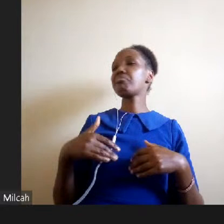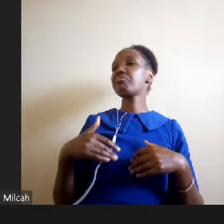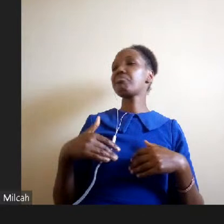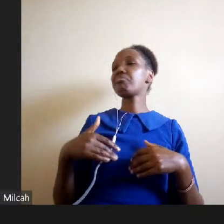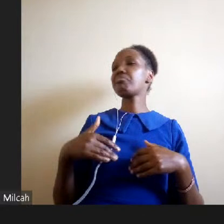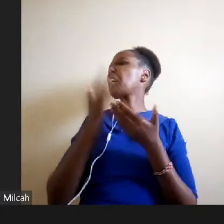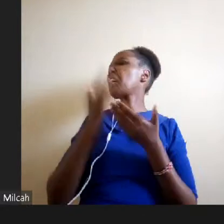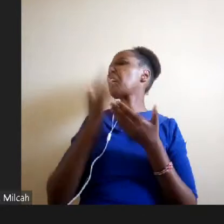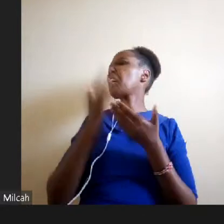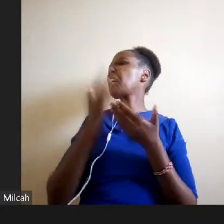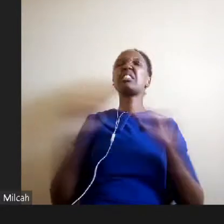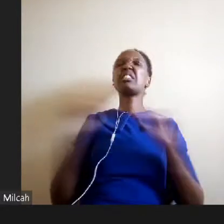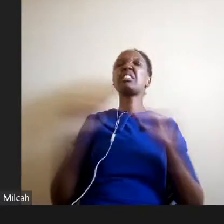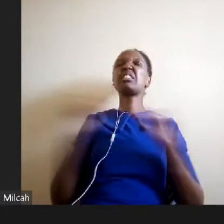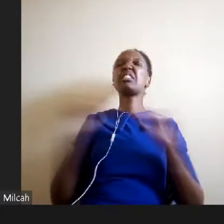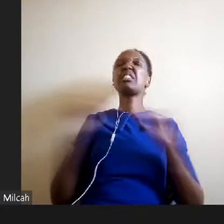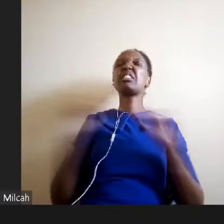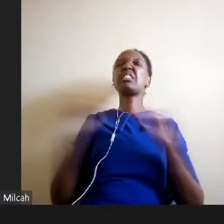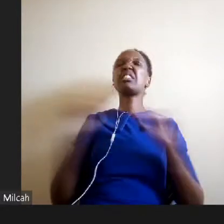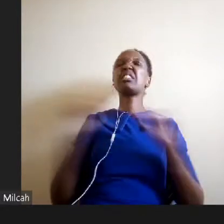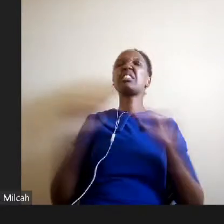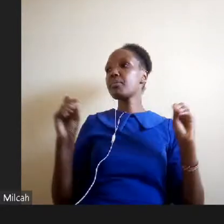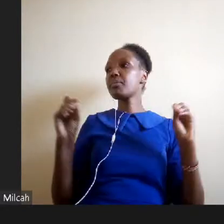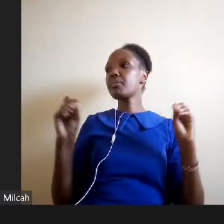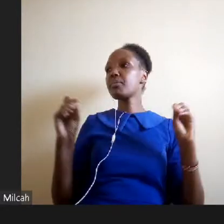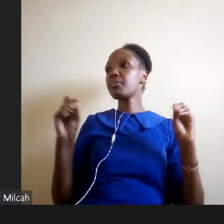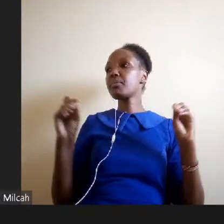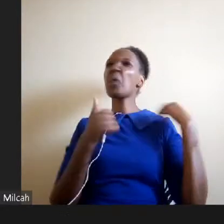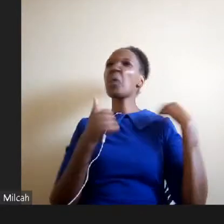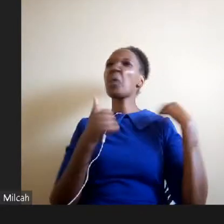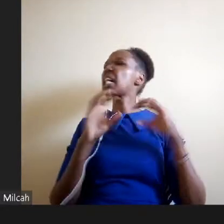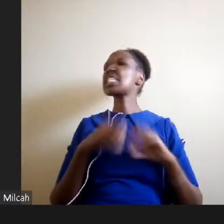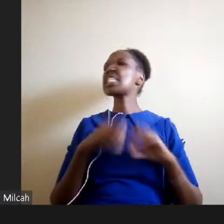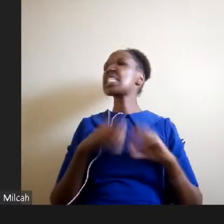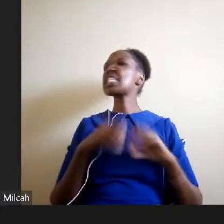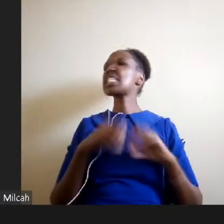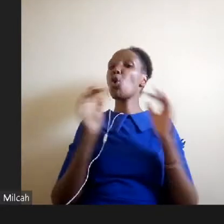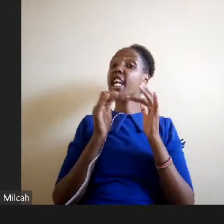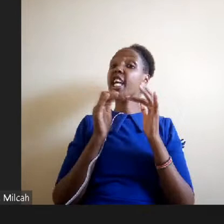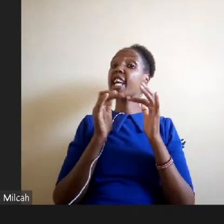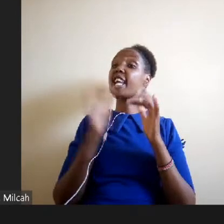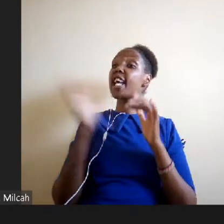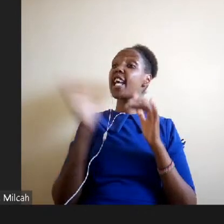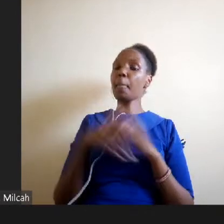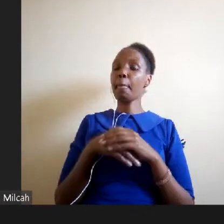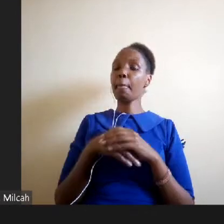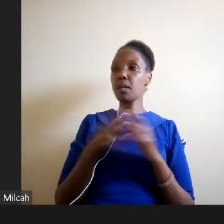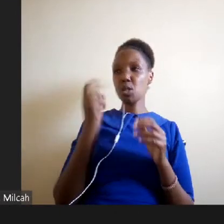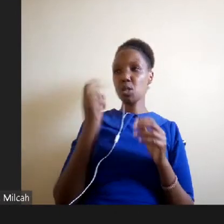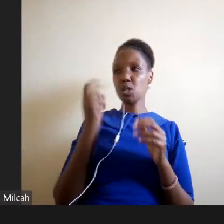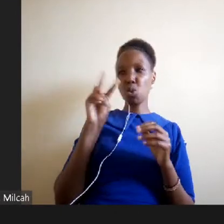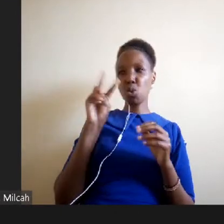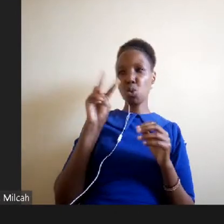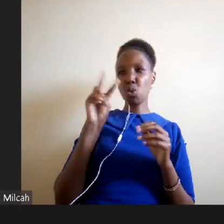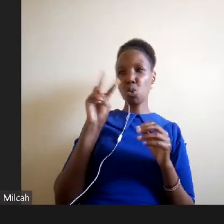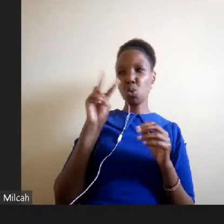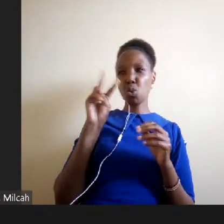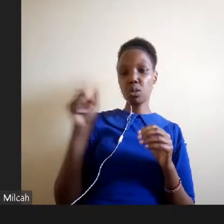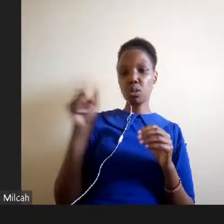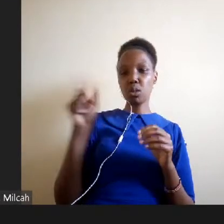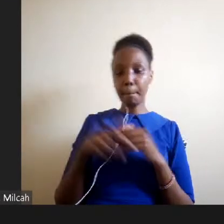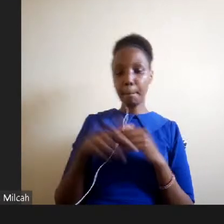taking part into some activities when they're online. That is also a very big flag. There's also something else that I realized,